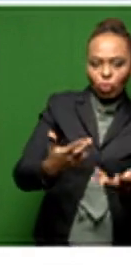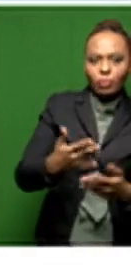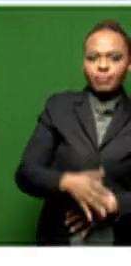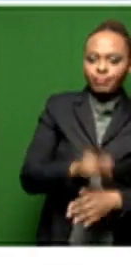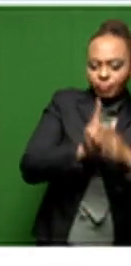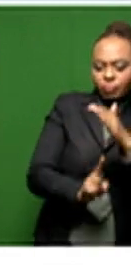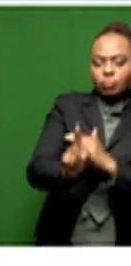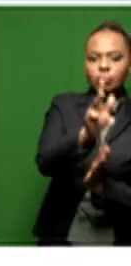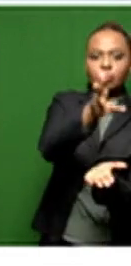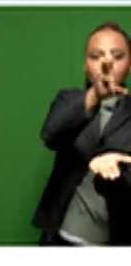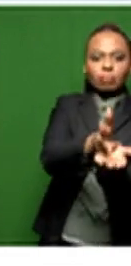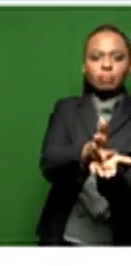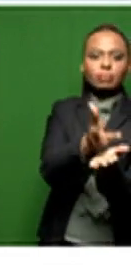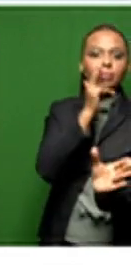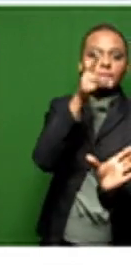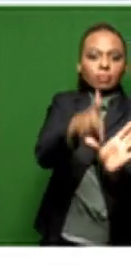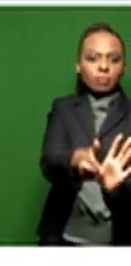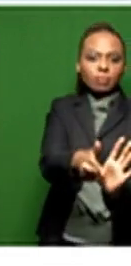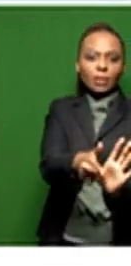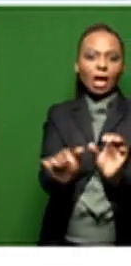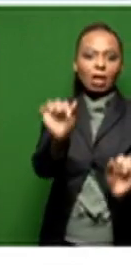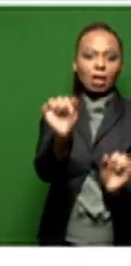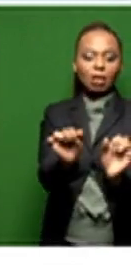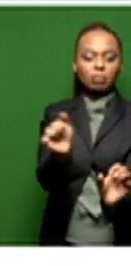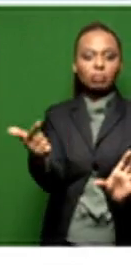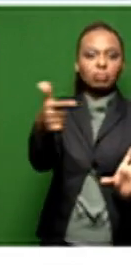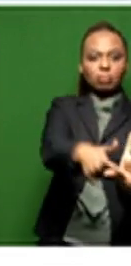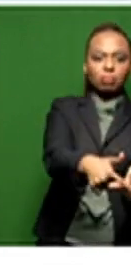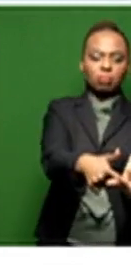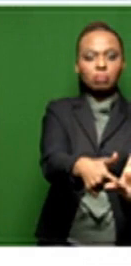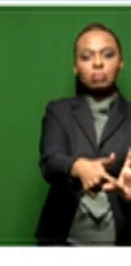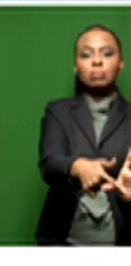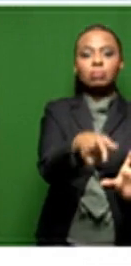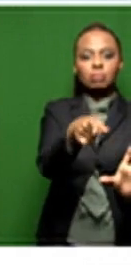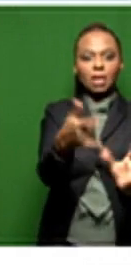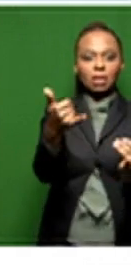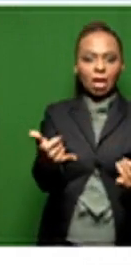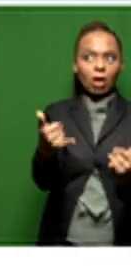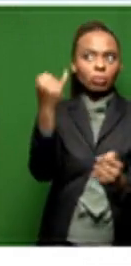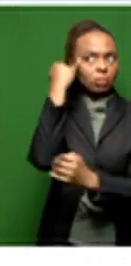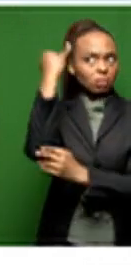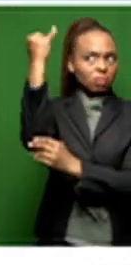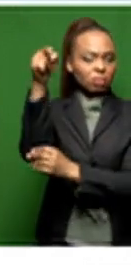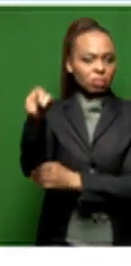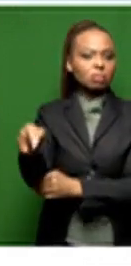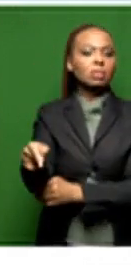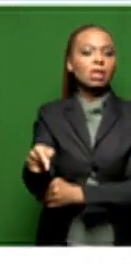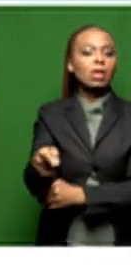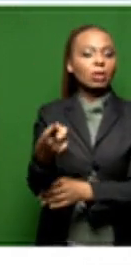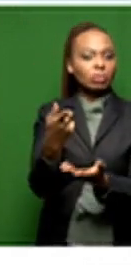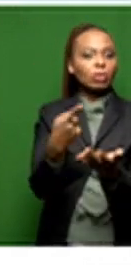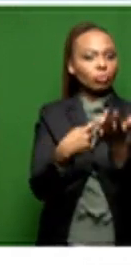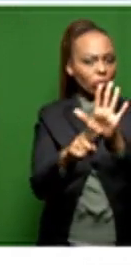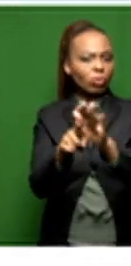the garage and fueling up. So therefore, what we decided to do, this solution really addresses that market, but